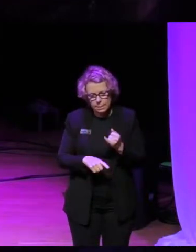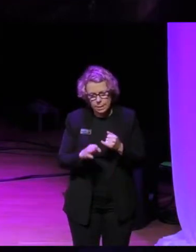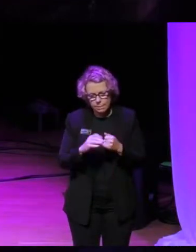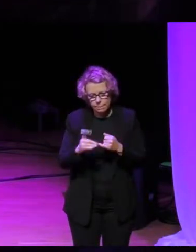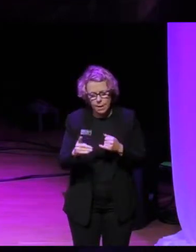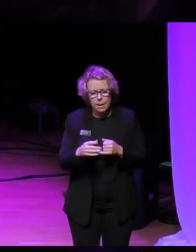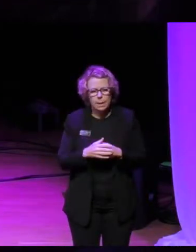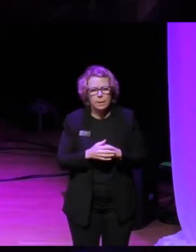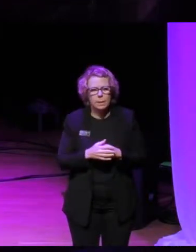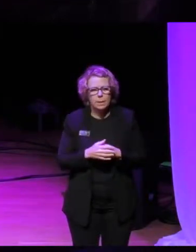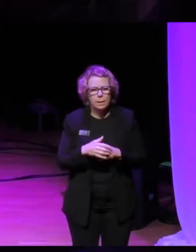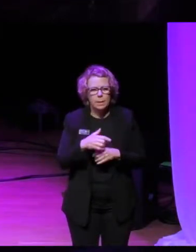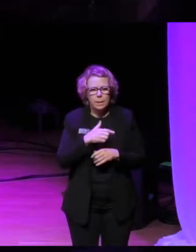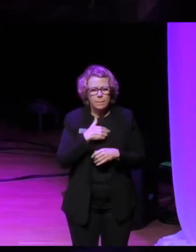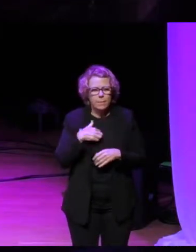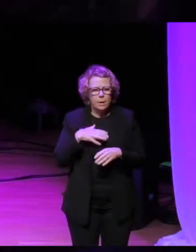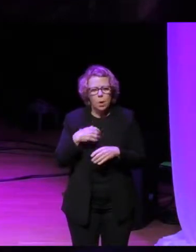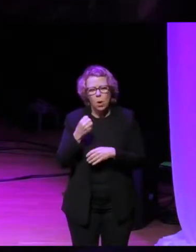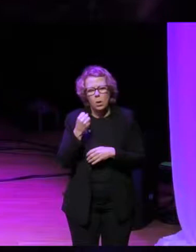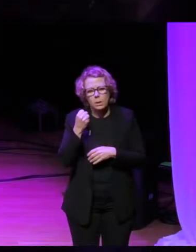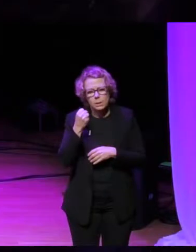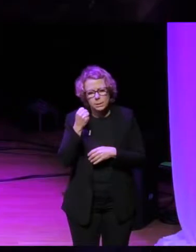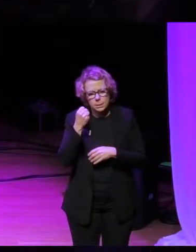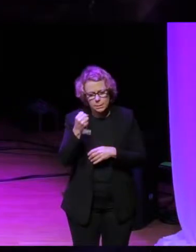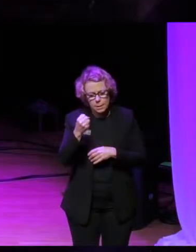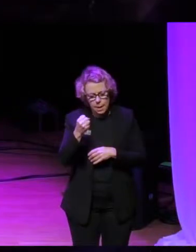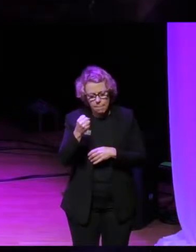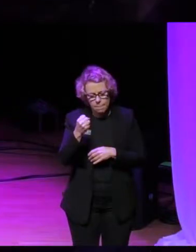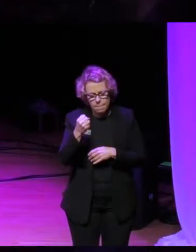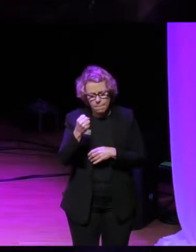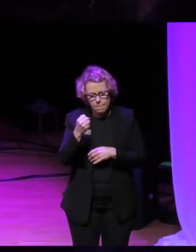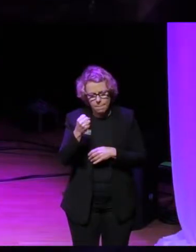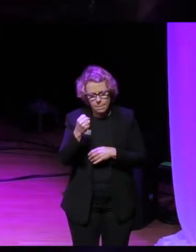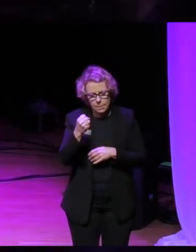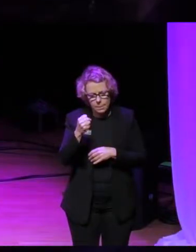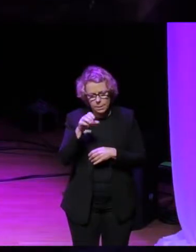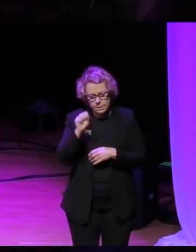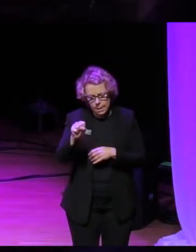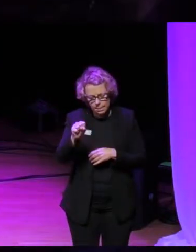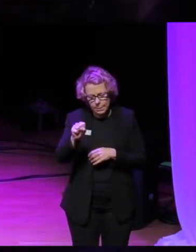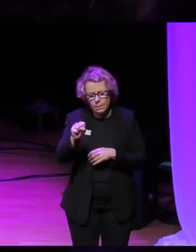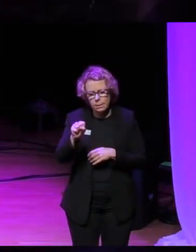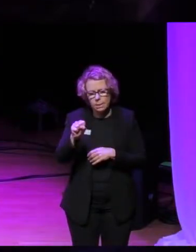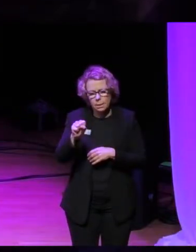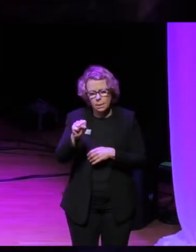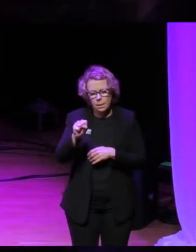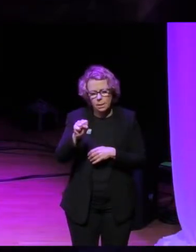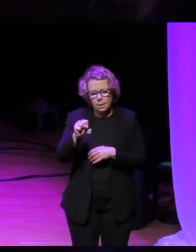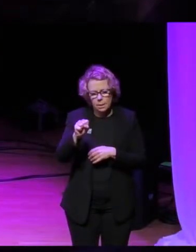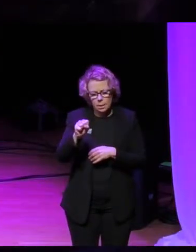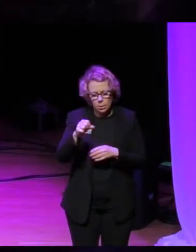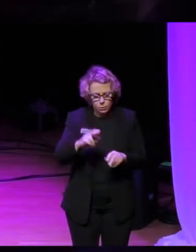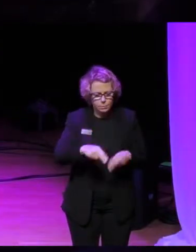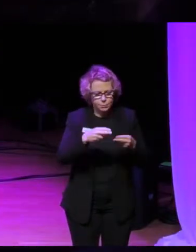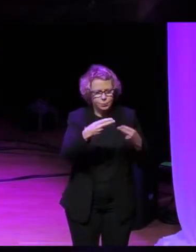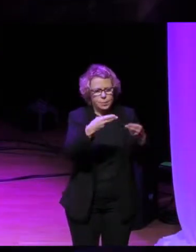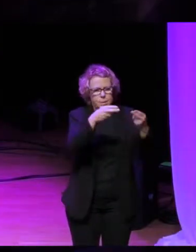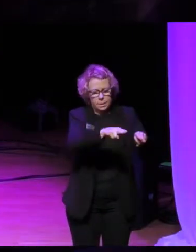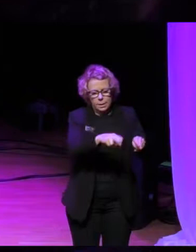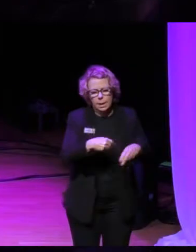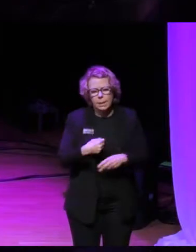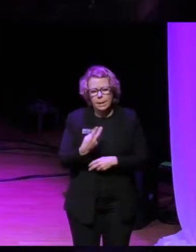we sued the administration over, but which ultimately was not resolved in court. This is the case of